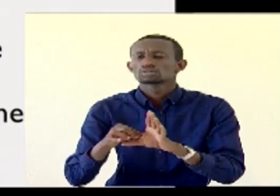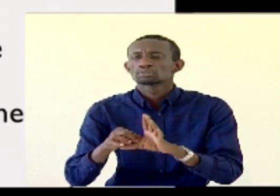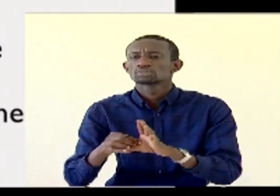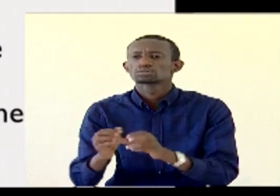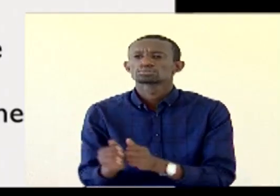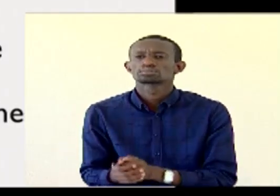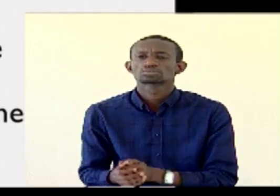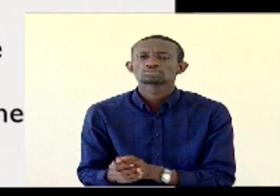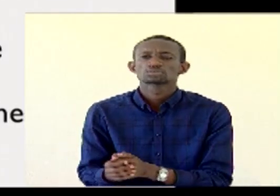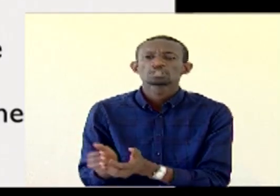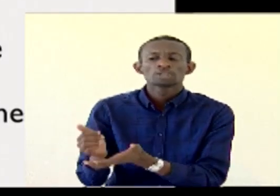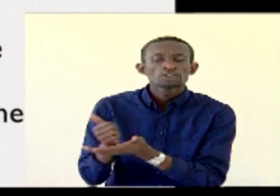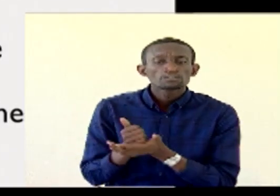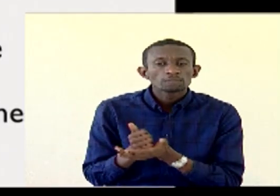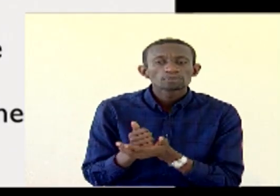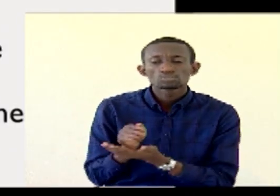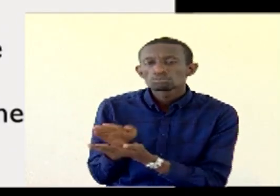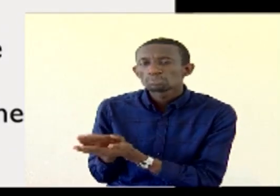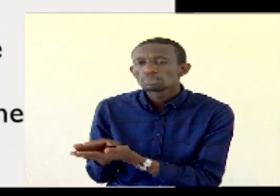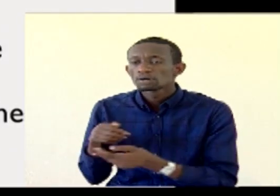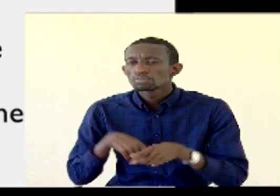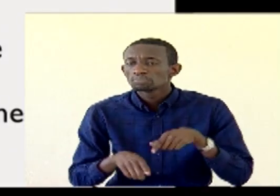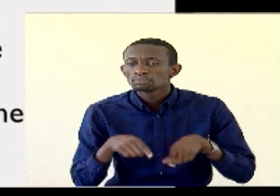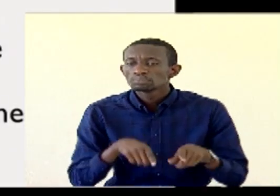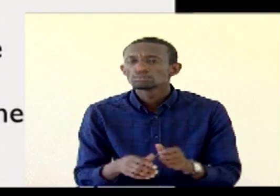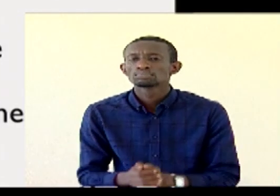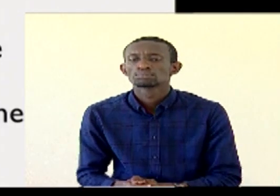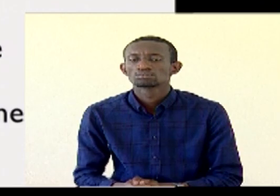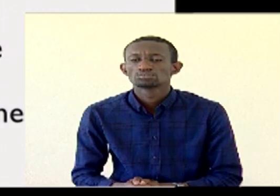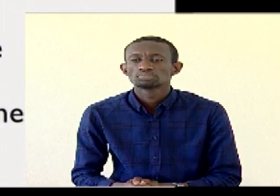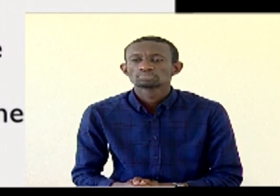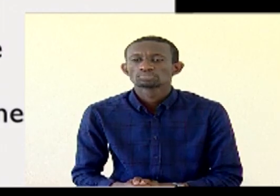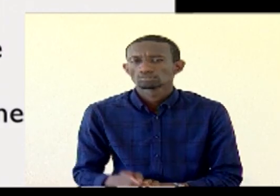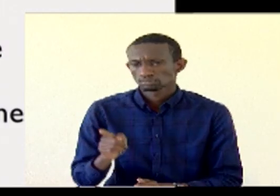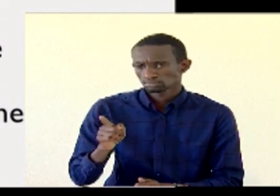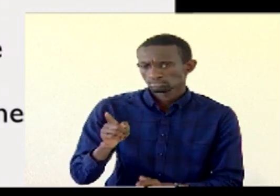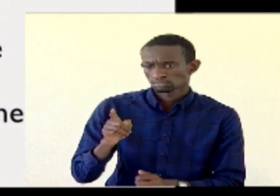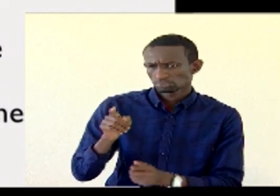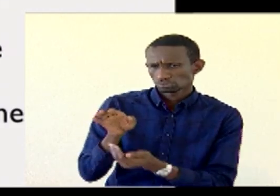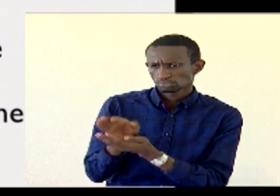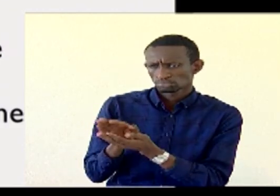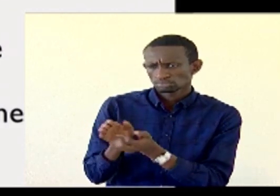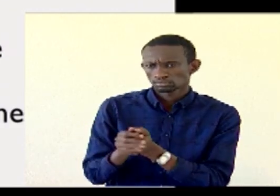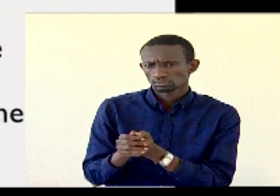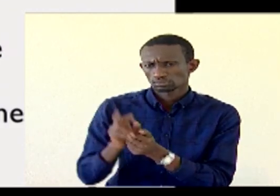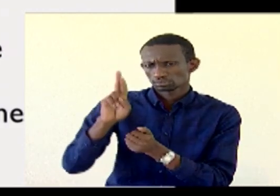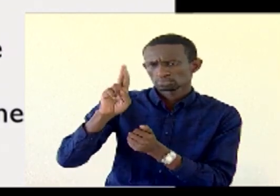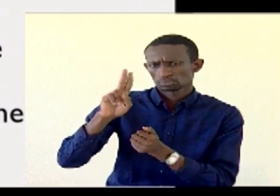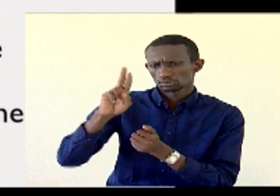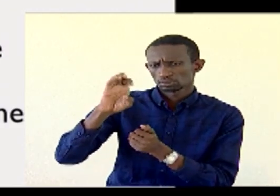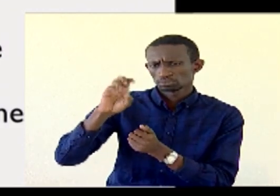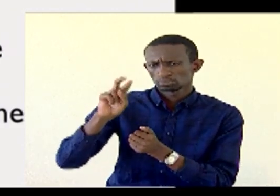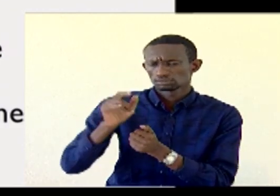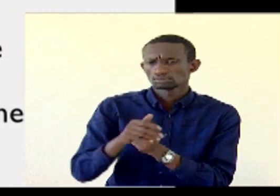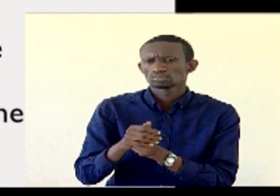urine from linkaging. So, you know, linkaging of the urine, that is something which is